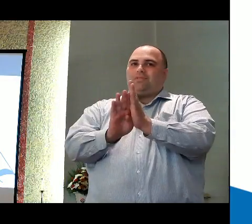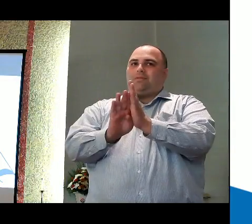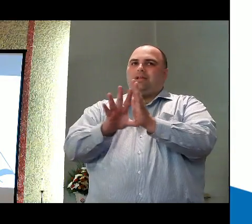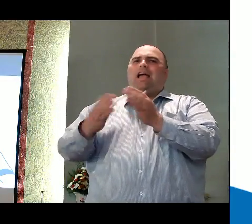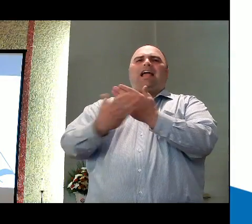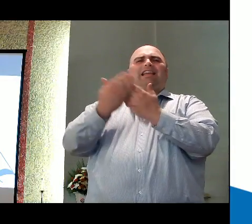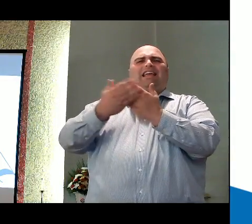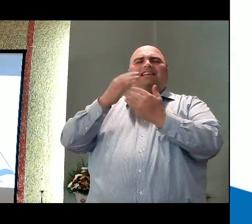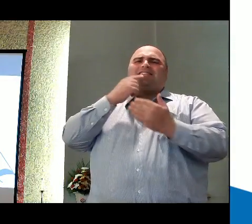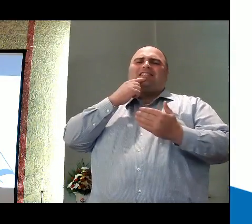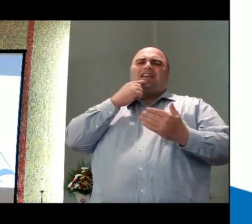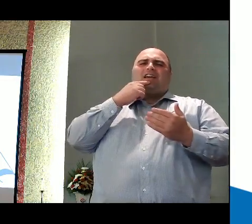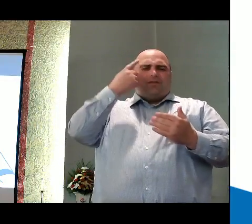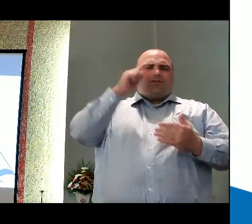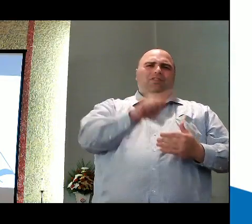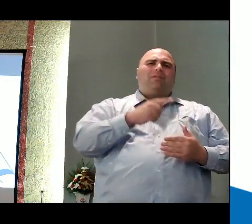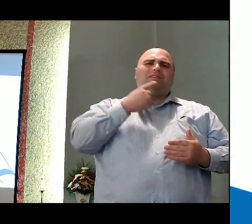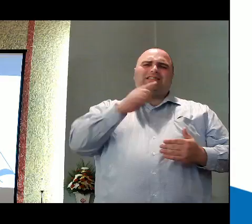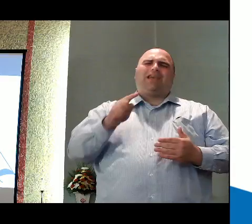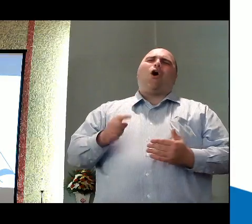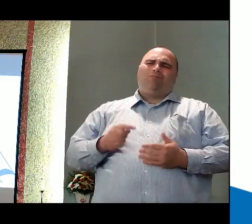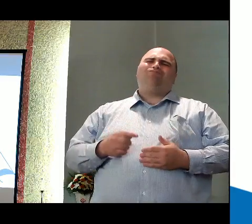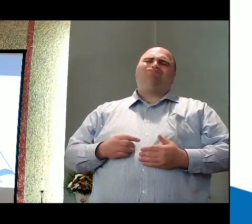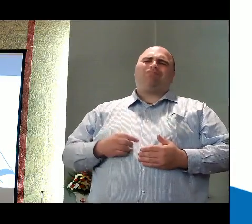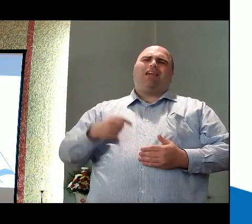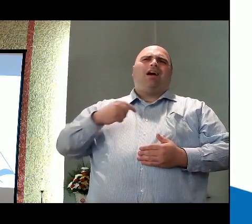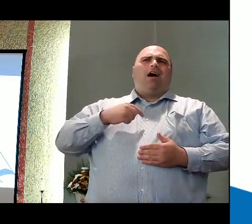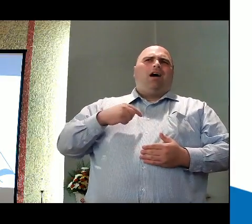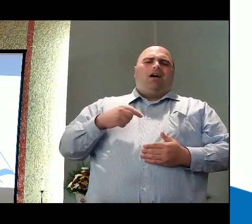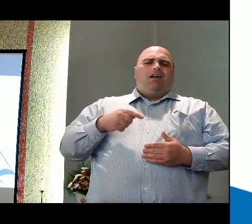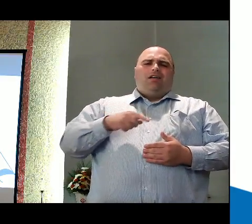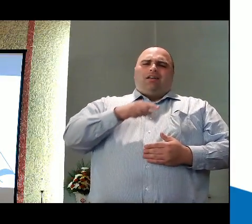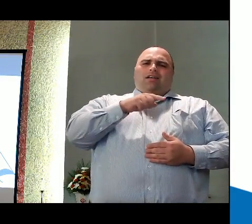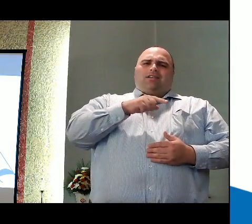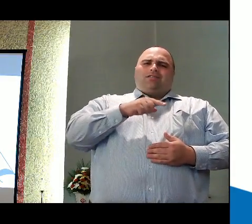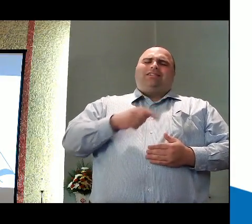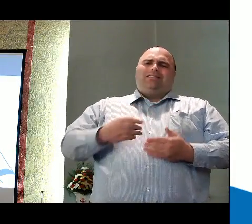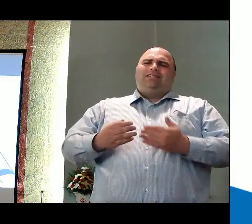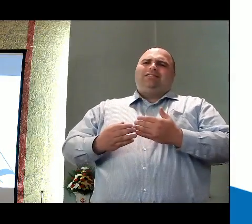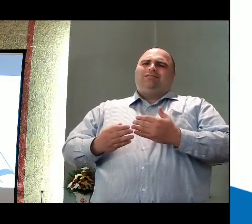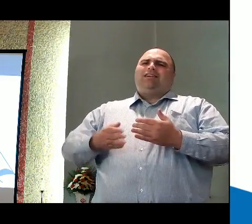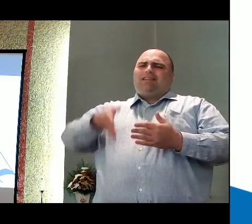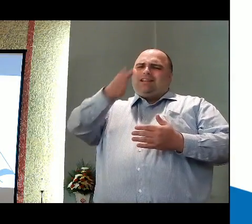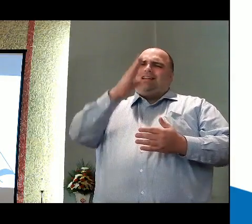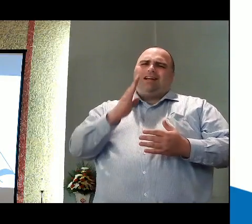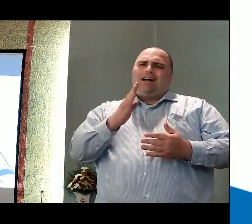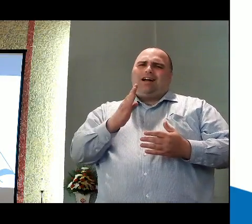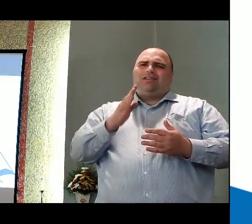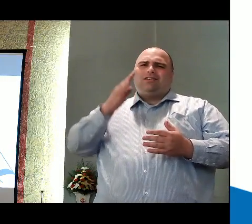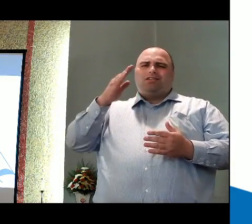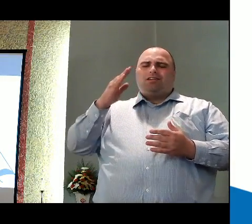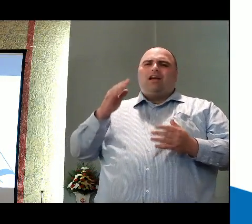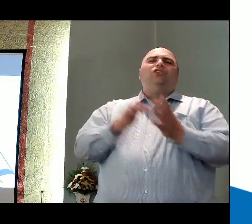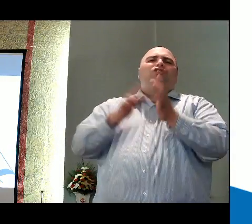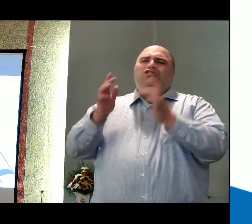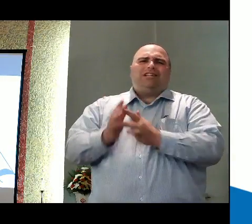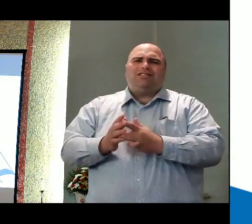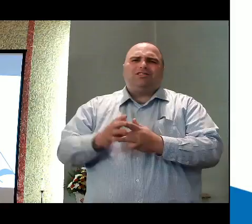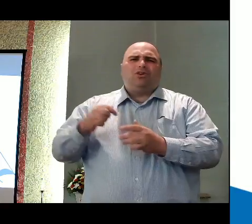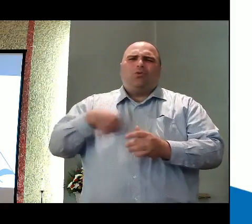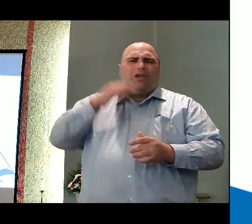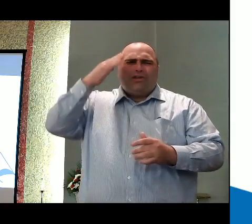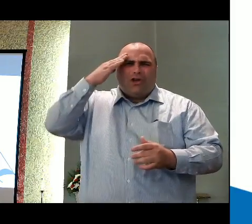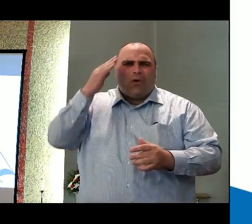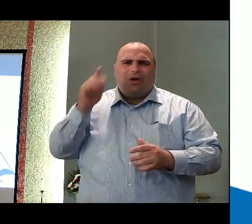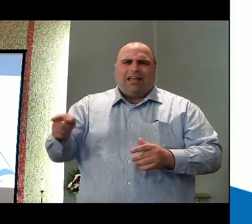after the fact that that was God's plan all along, you know. Hindsight's 20/20, as they say, right? But I want to